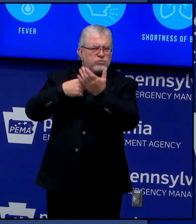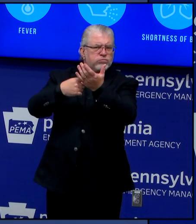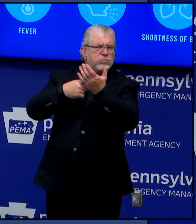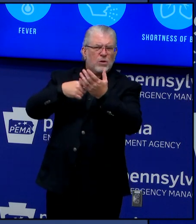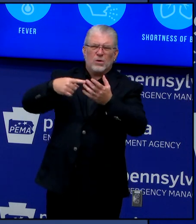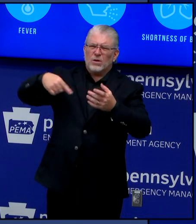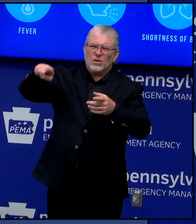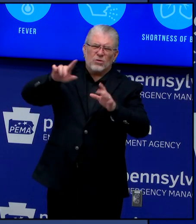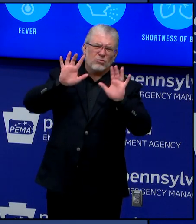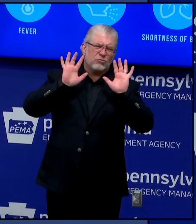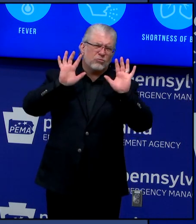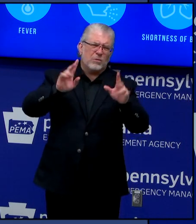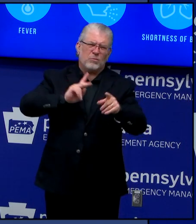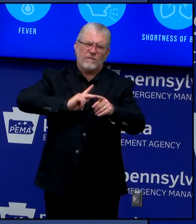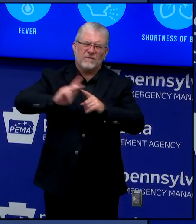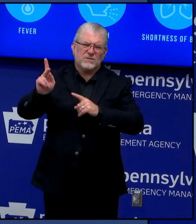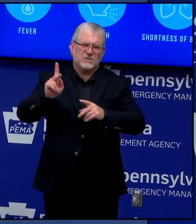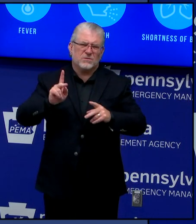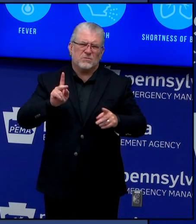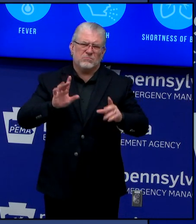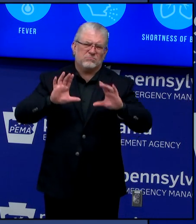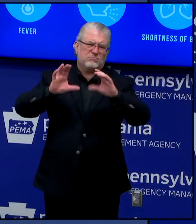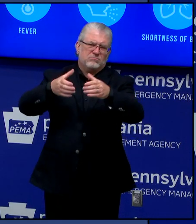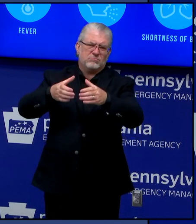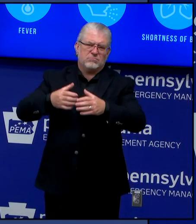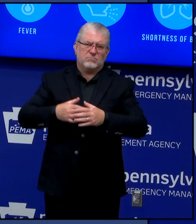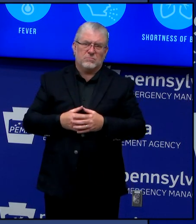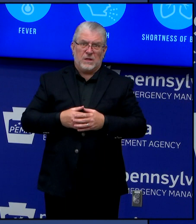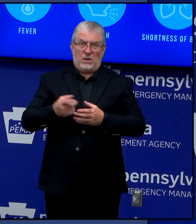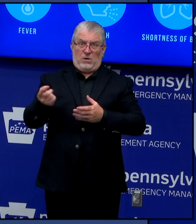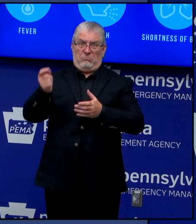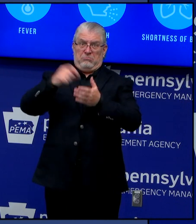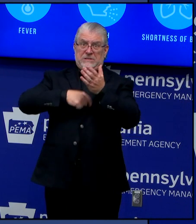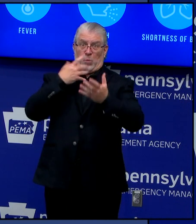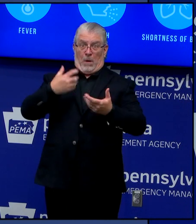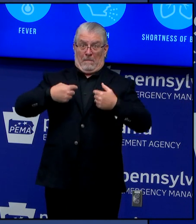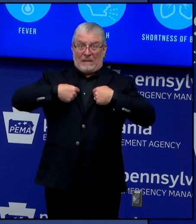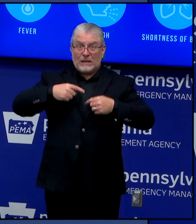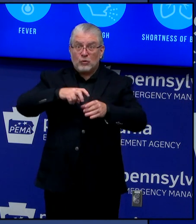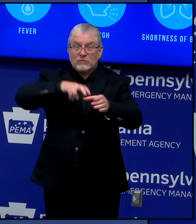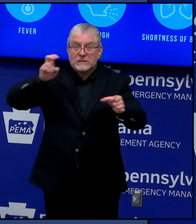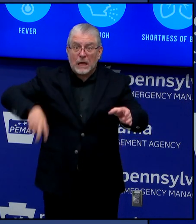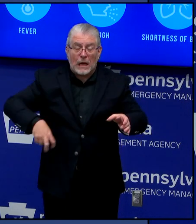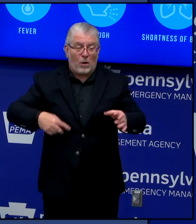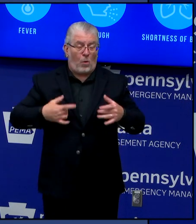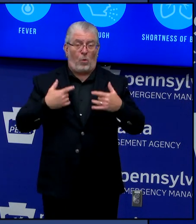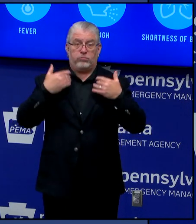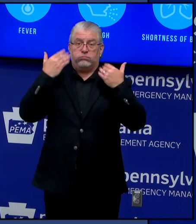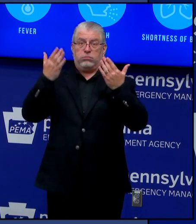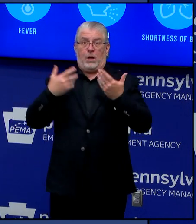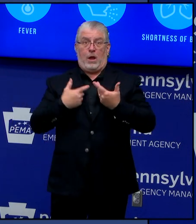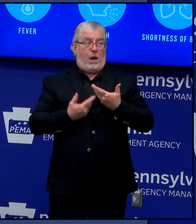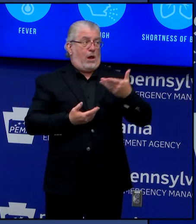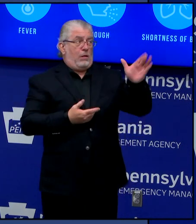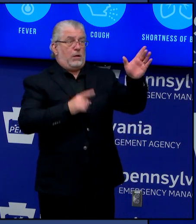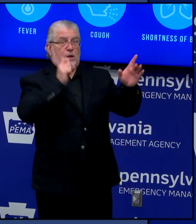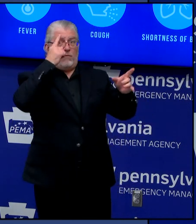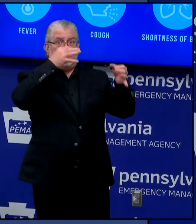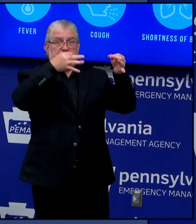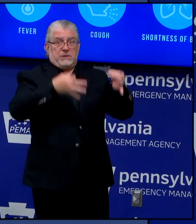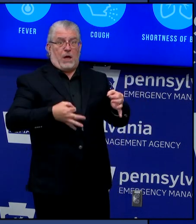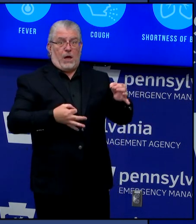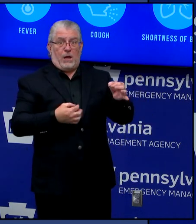In terms of asking for my resignation, I always serve at the pleasure of the governor and will continue to serve under his